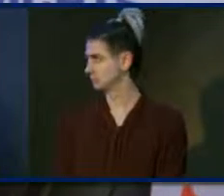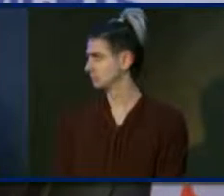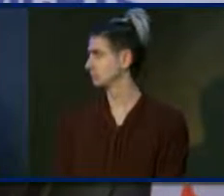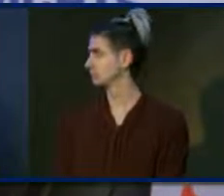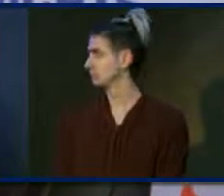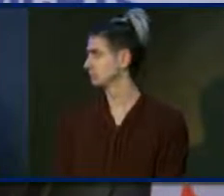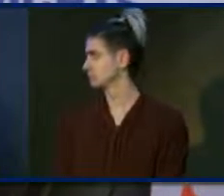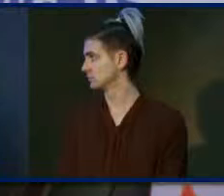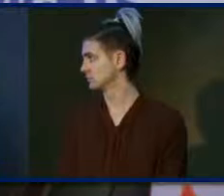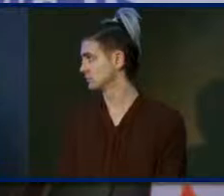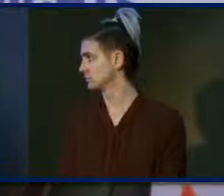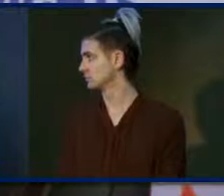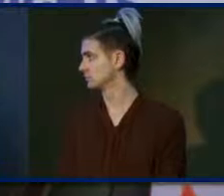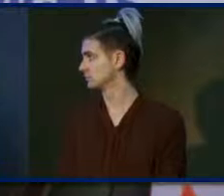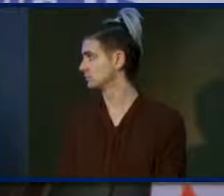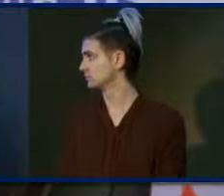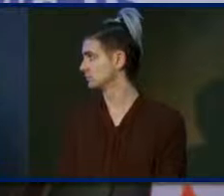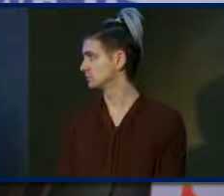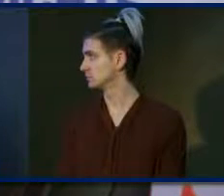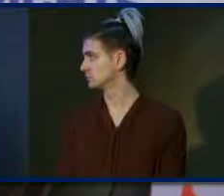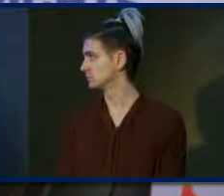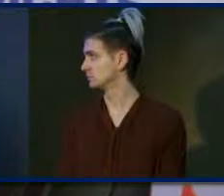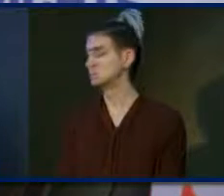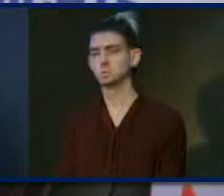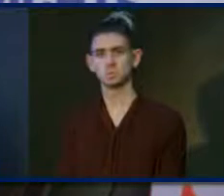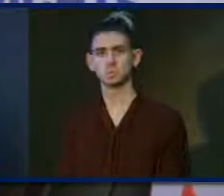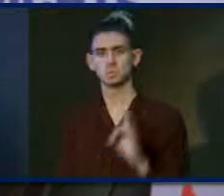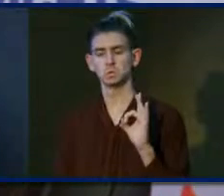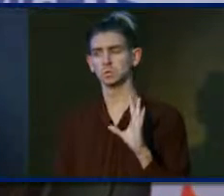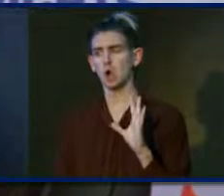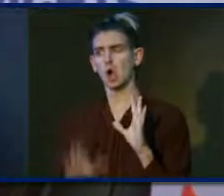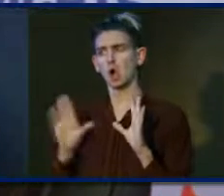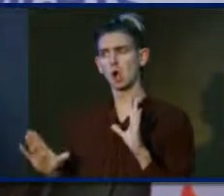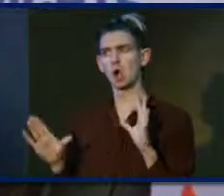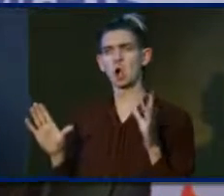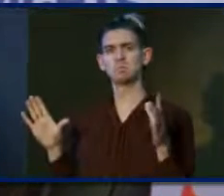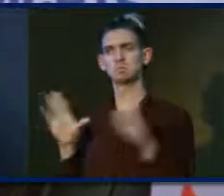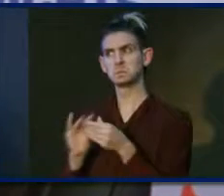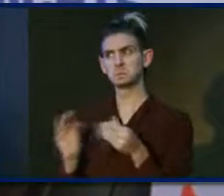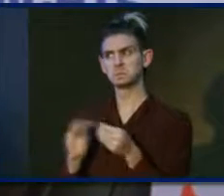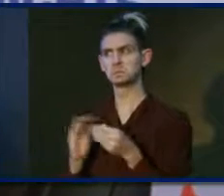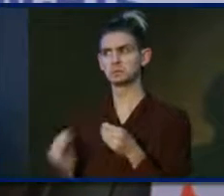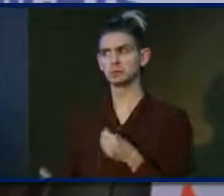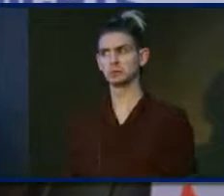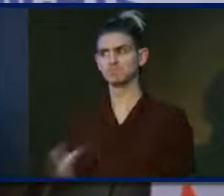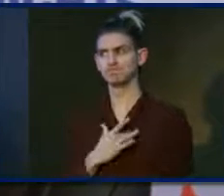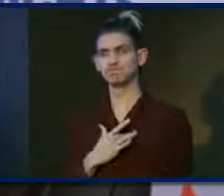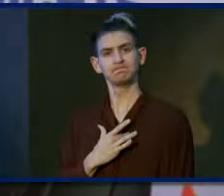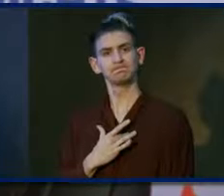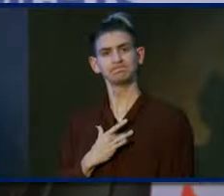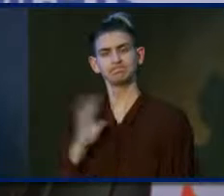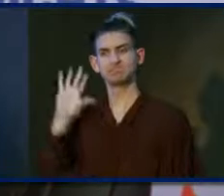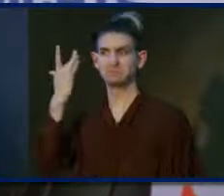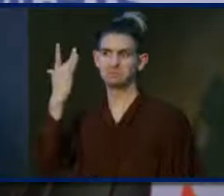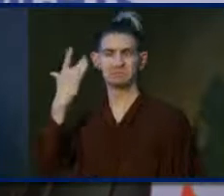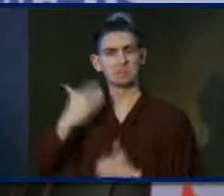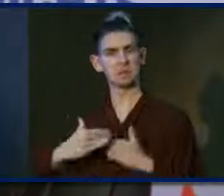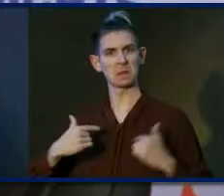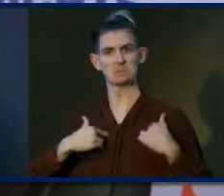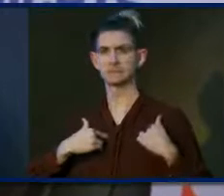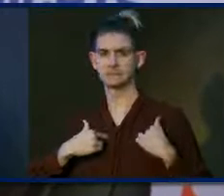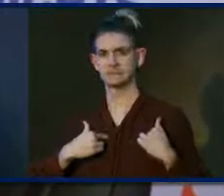And that really bothered me, because we need to be